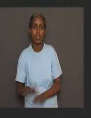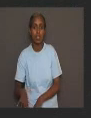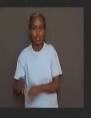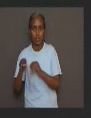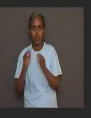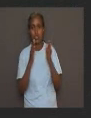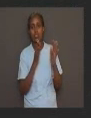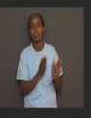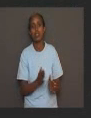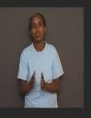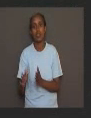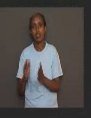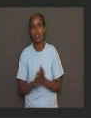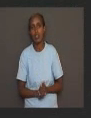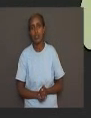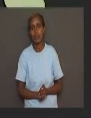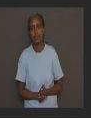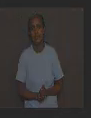Students, let's get ready.